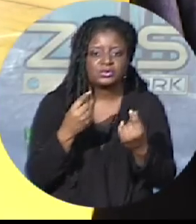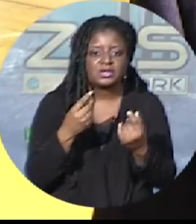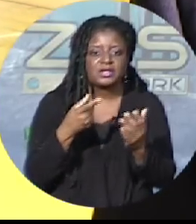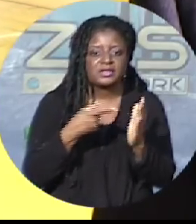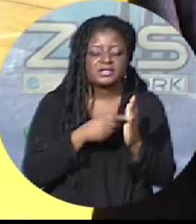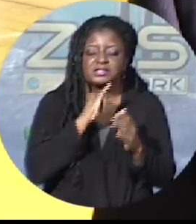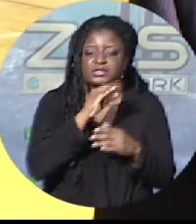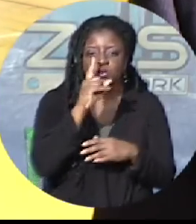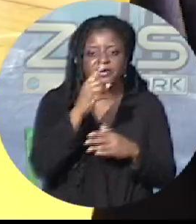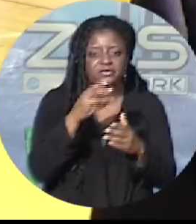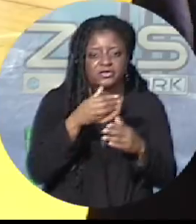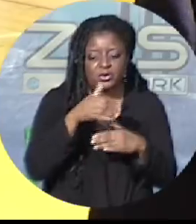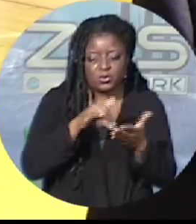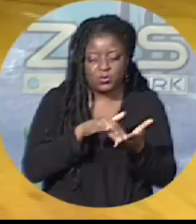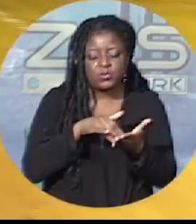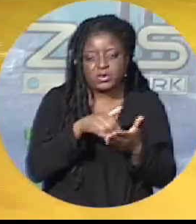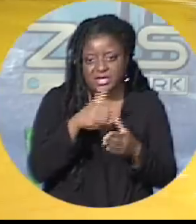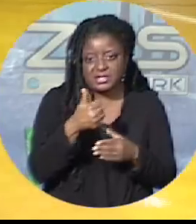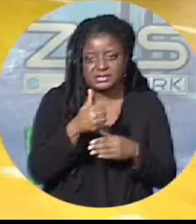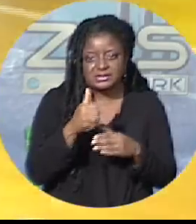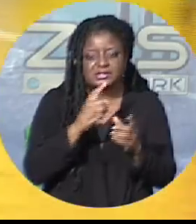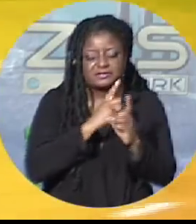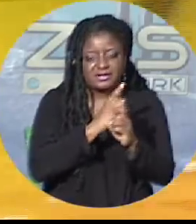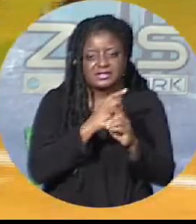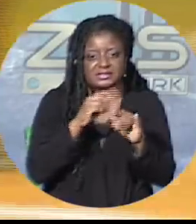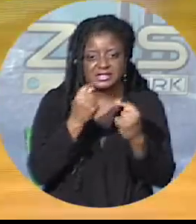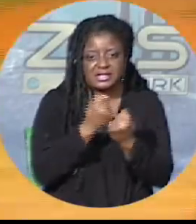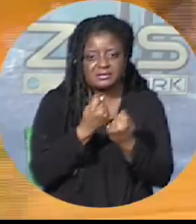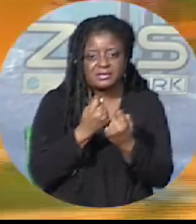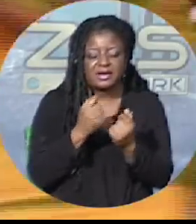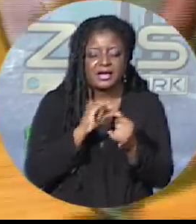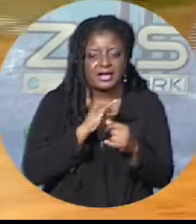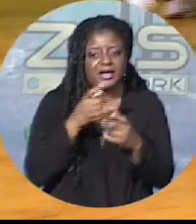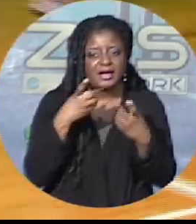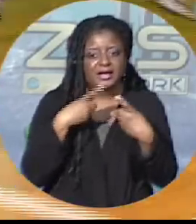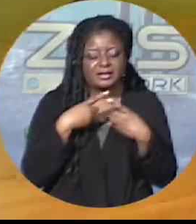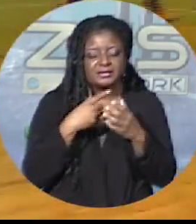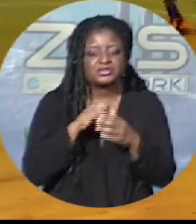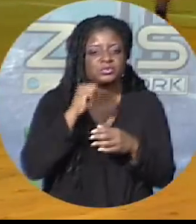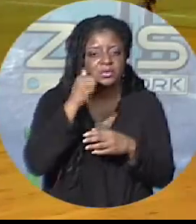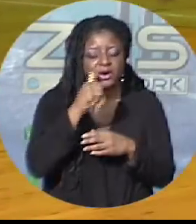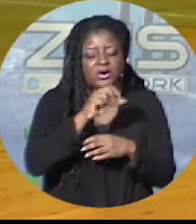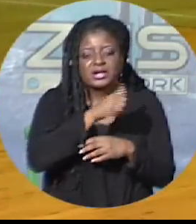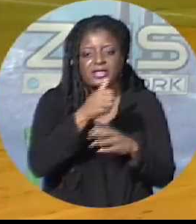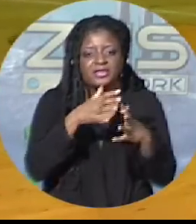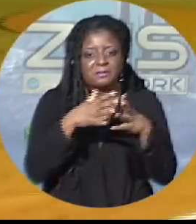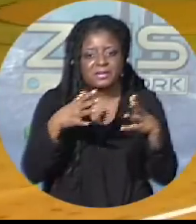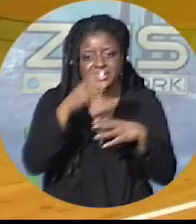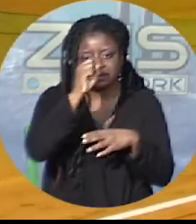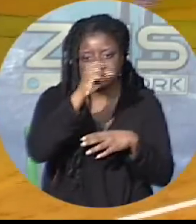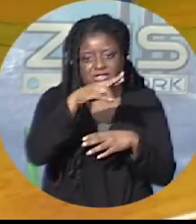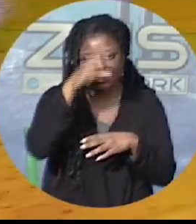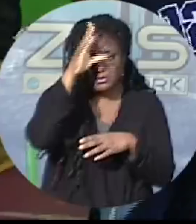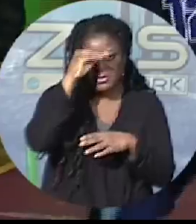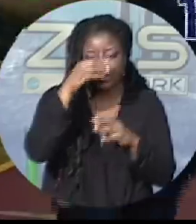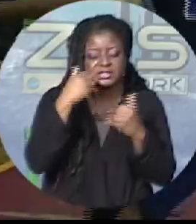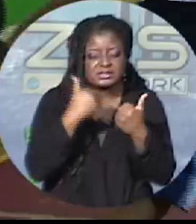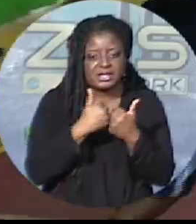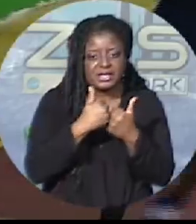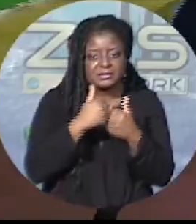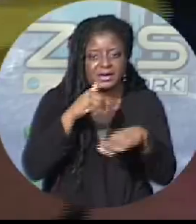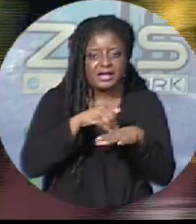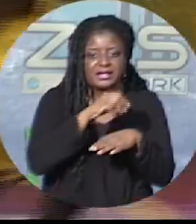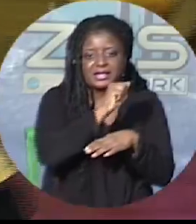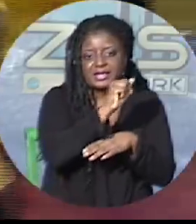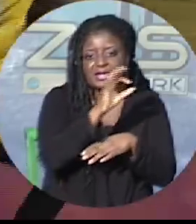not because they can't play D, because they don't want to play D. Come tomorrow, there will be another big senior boys matchup at the AF Adderley Gym. As